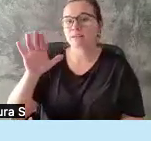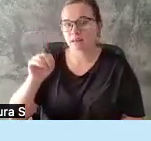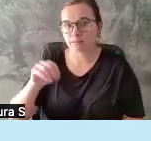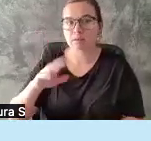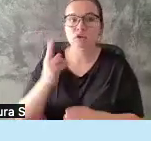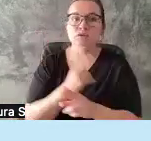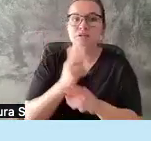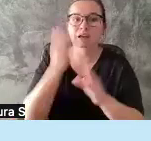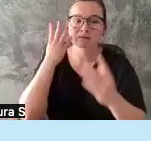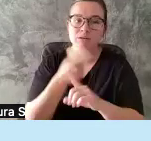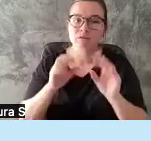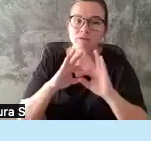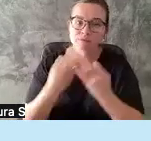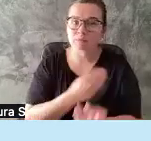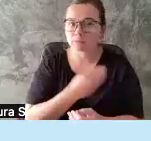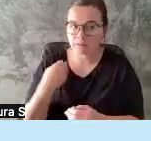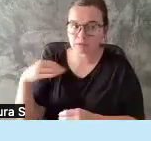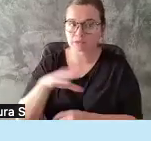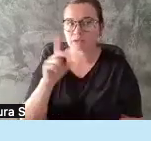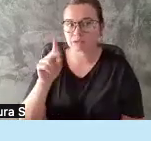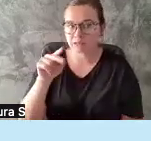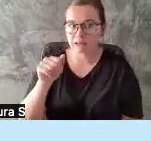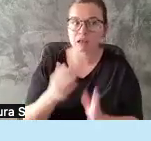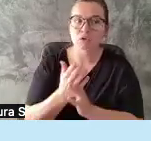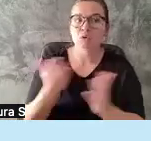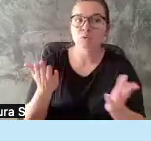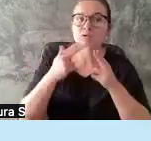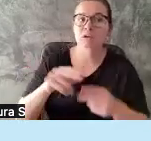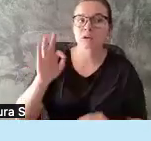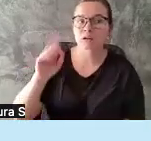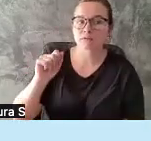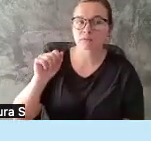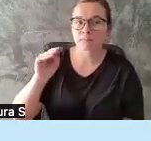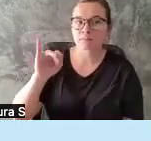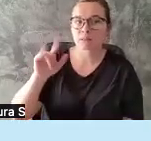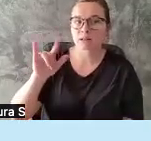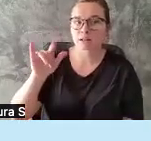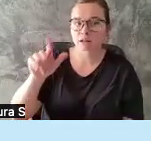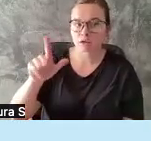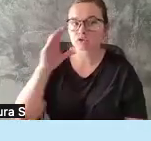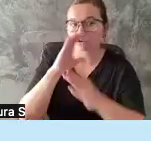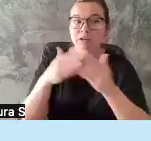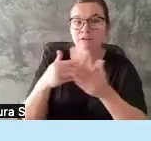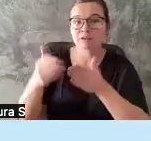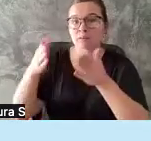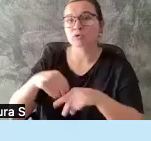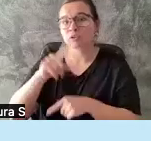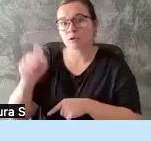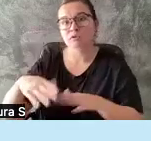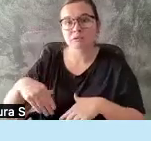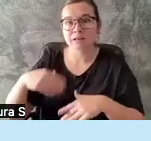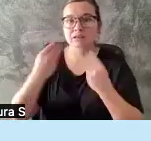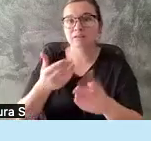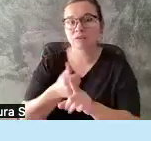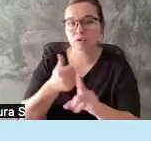using information from their family members' DNA through a technique called familial searching, even if the person in question has not submitted their own